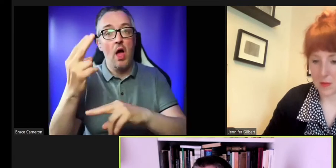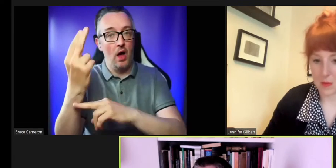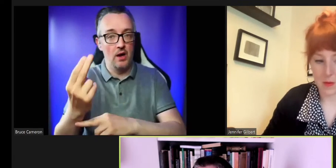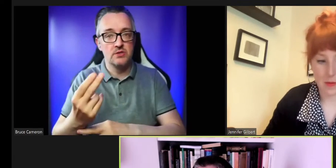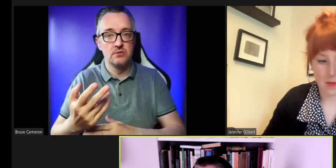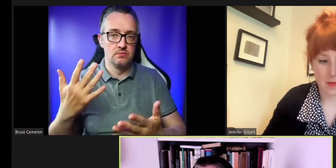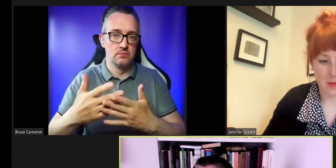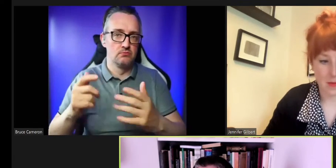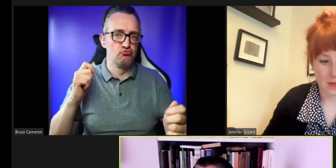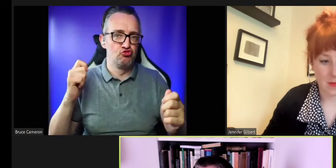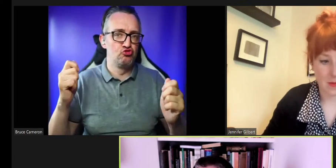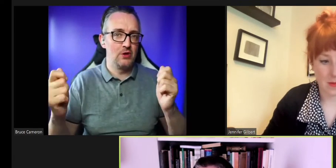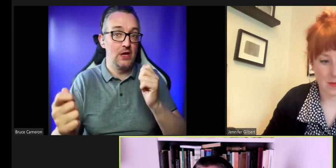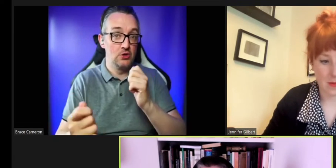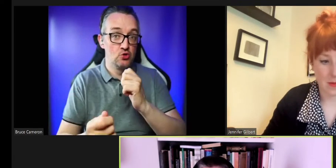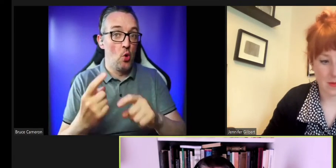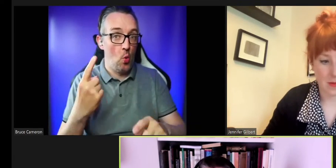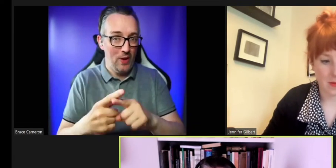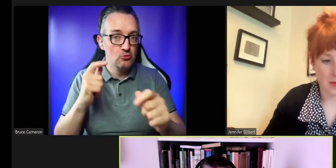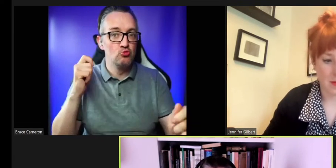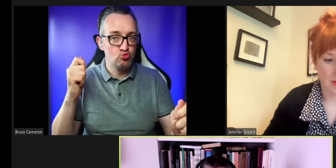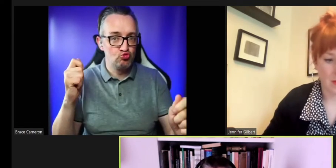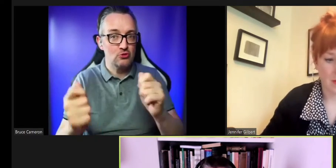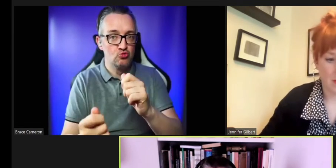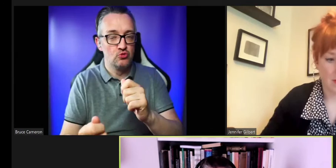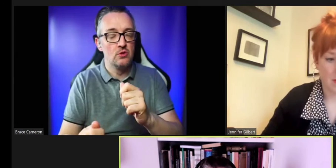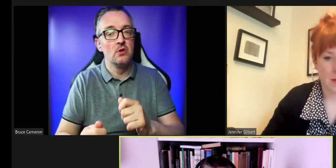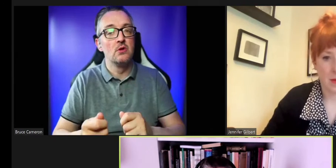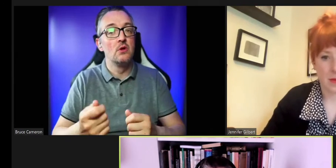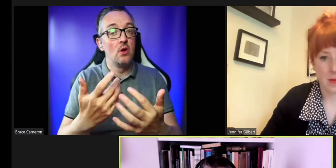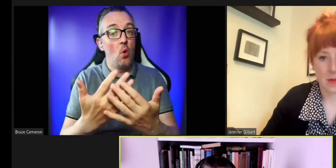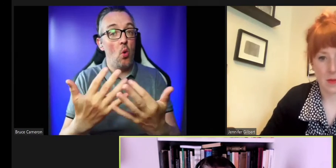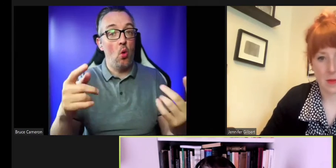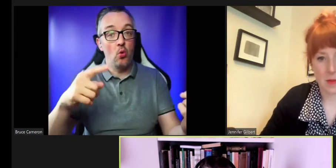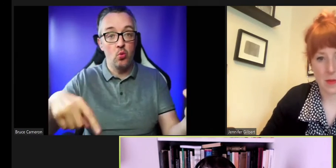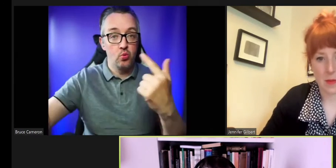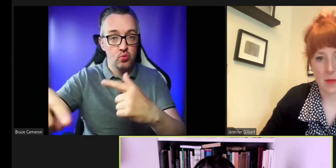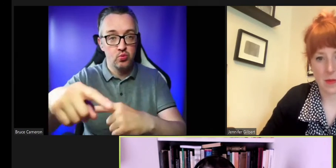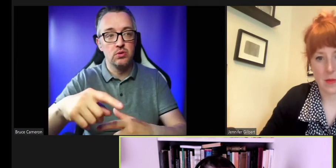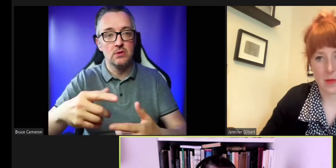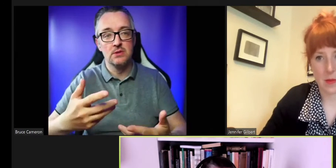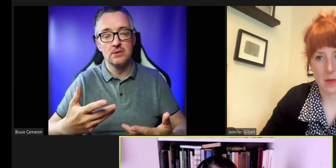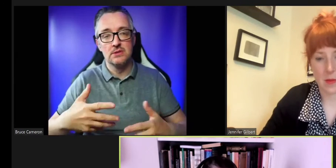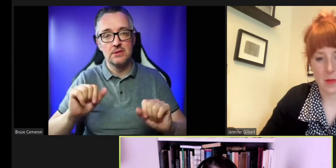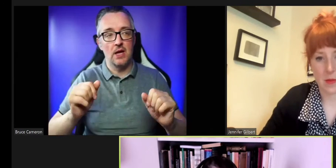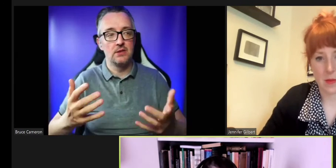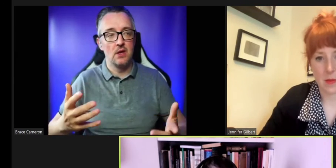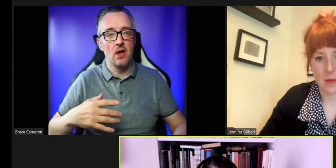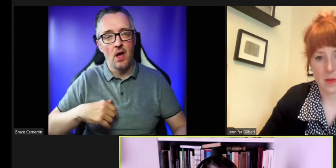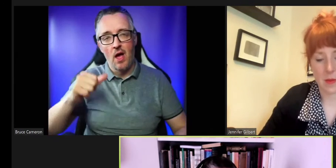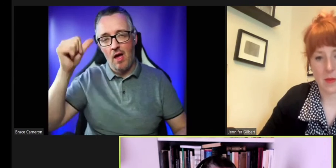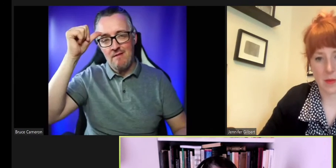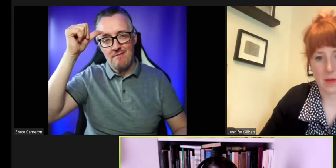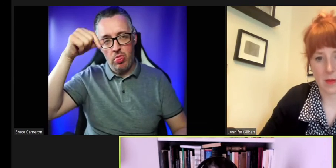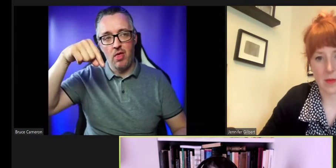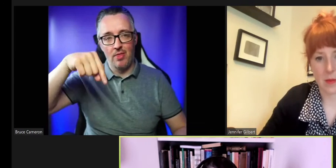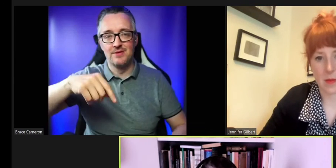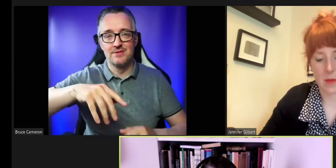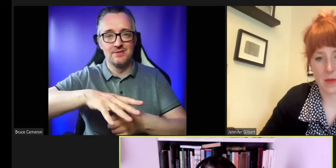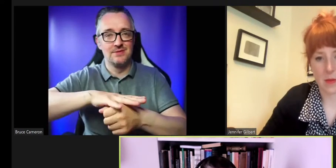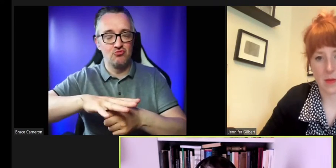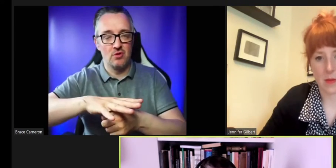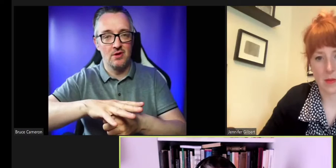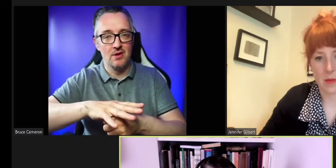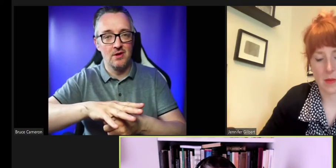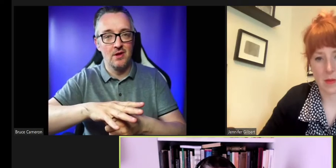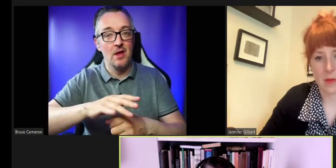rapidly. And there are a lot of people out there who are now starting to be a bit more familiar with this. It's just that they may not